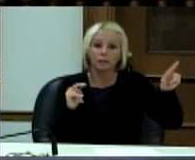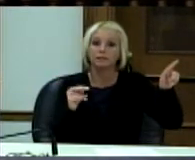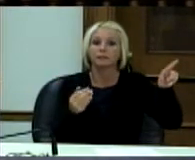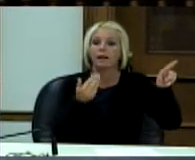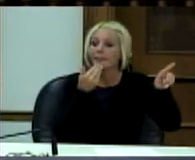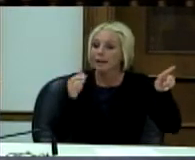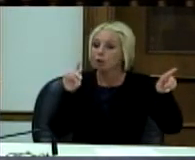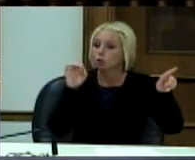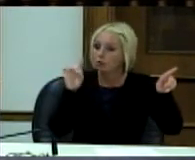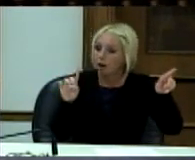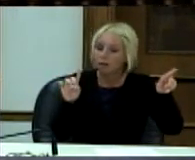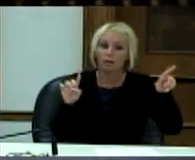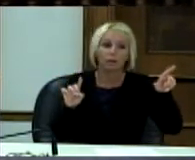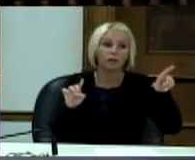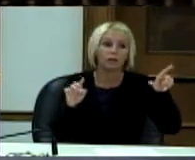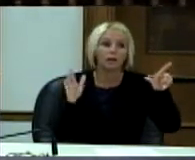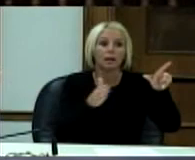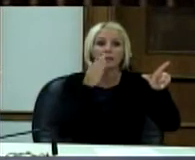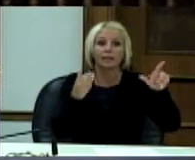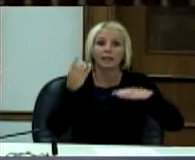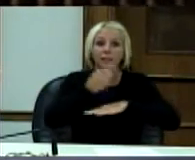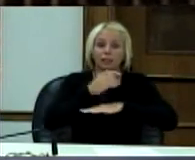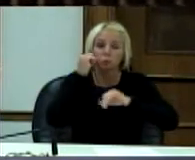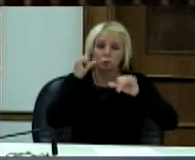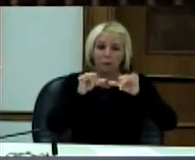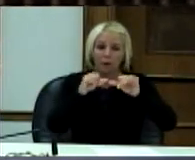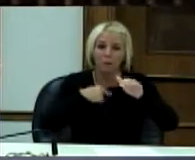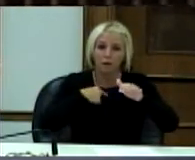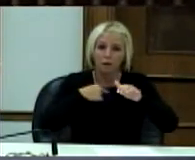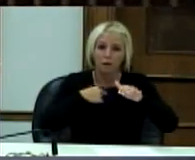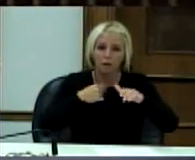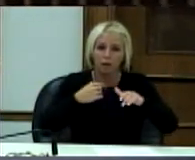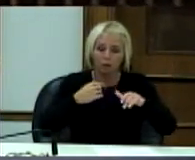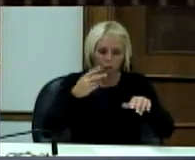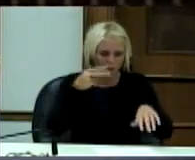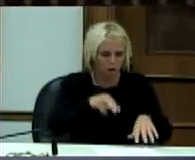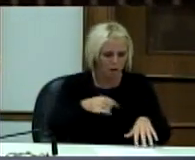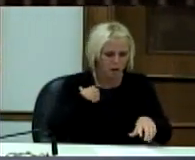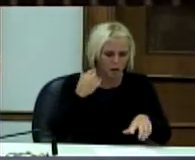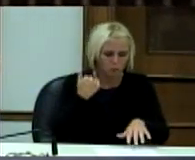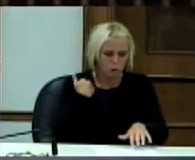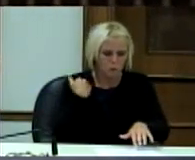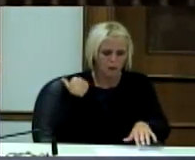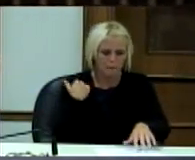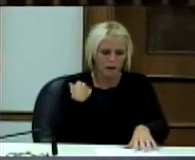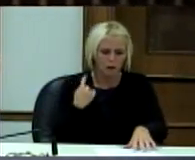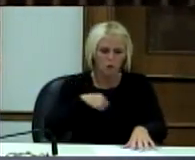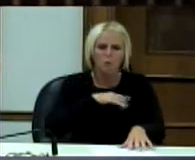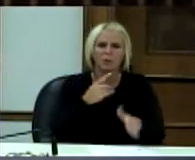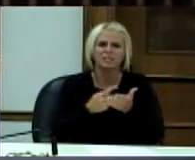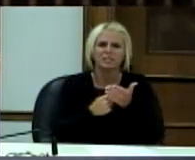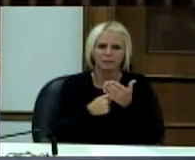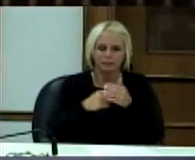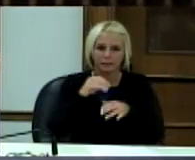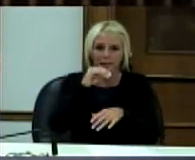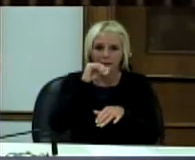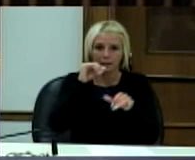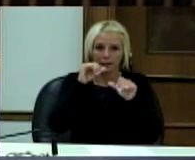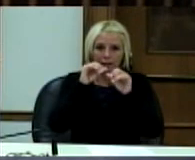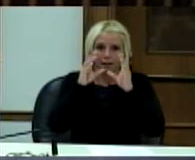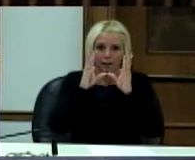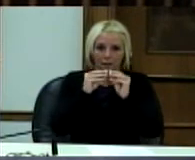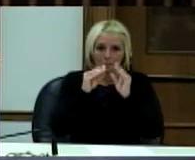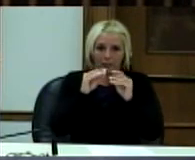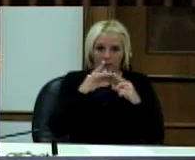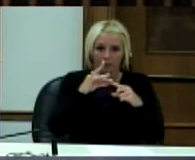Thank you, Mr. Sesker. Next, dates to remember, and as I look at these, I'm reminded, we had talked about needing to have a special